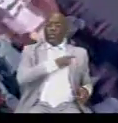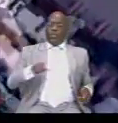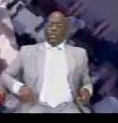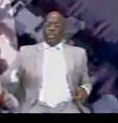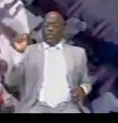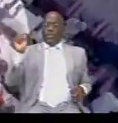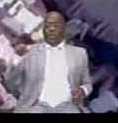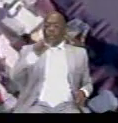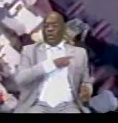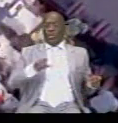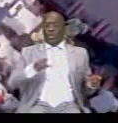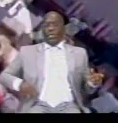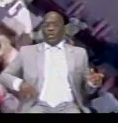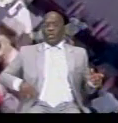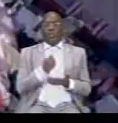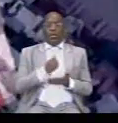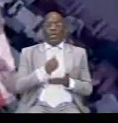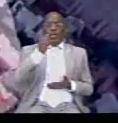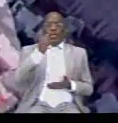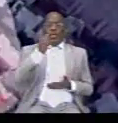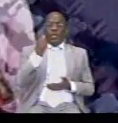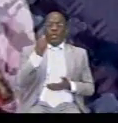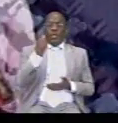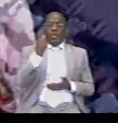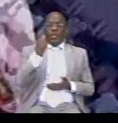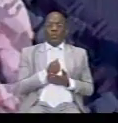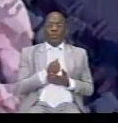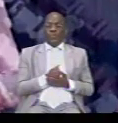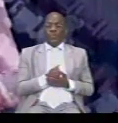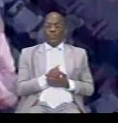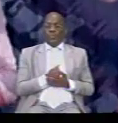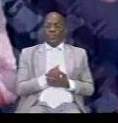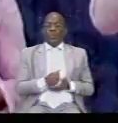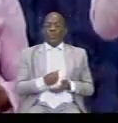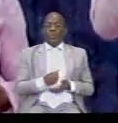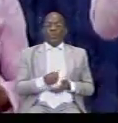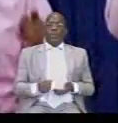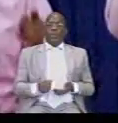Yes, Lord, amen. Oh, yes,